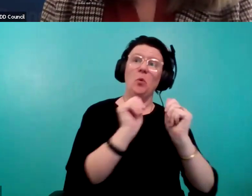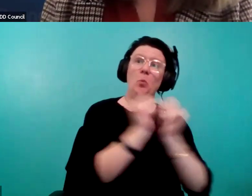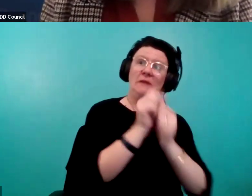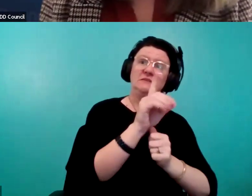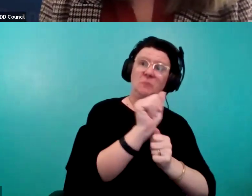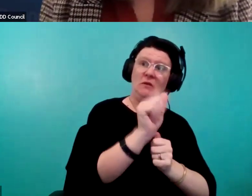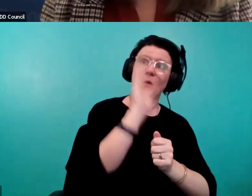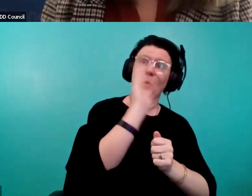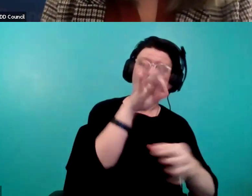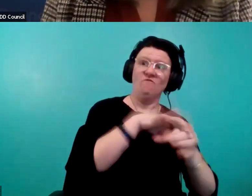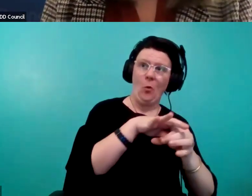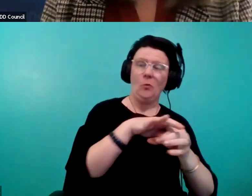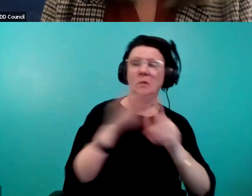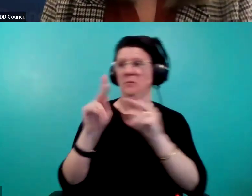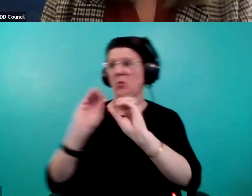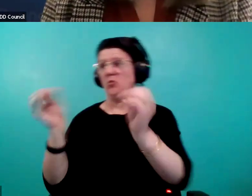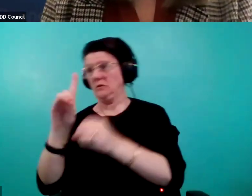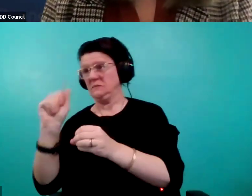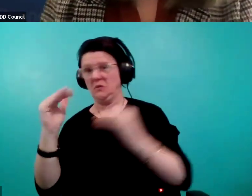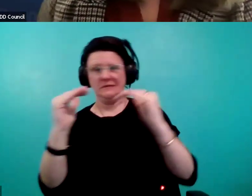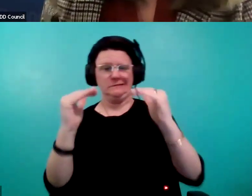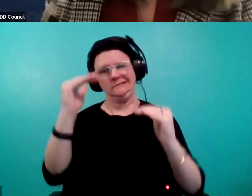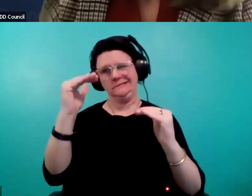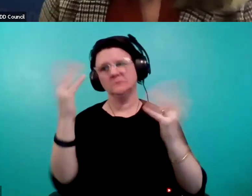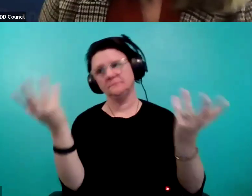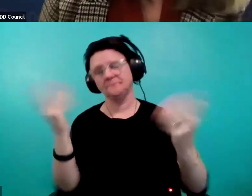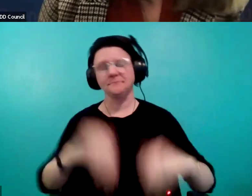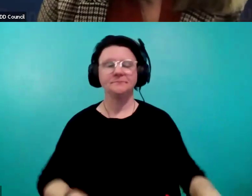those without disabilities, if that helps.